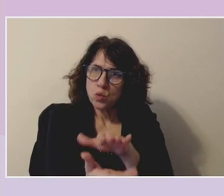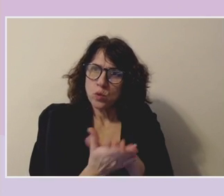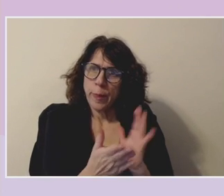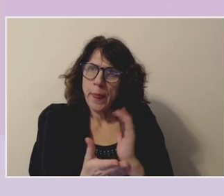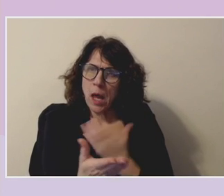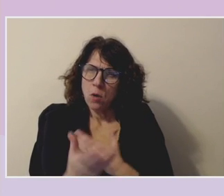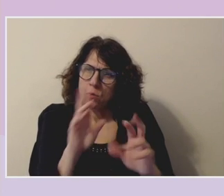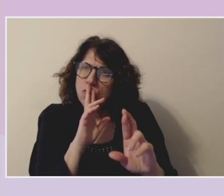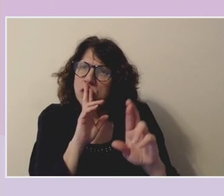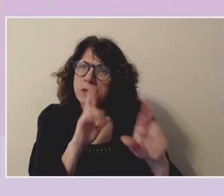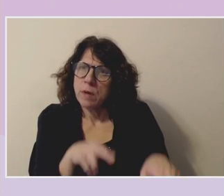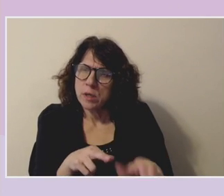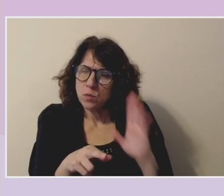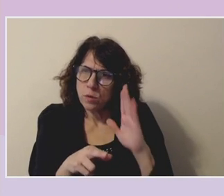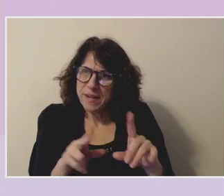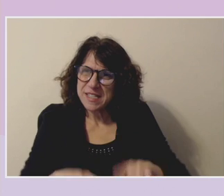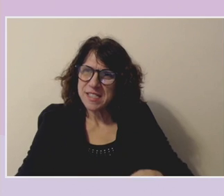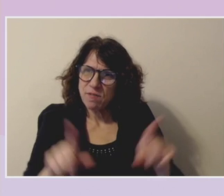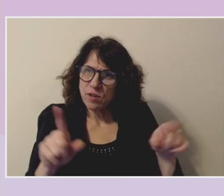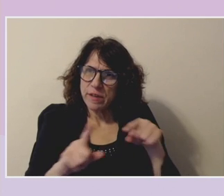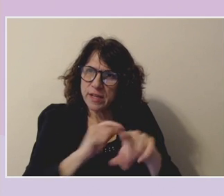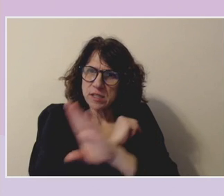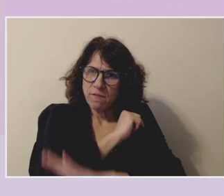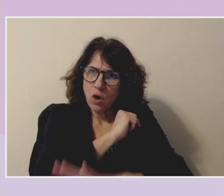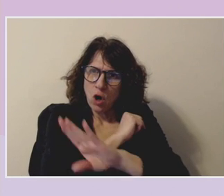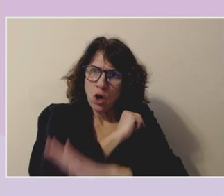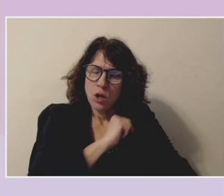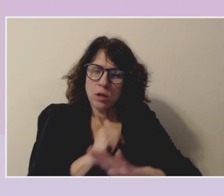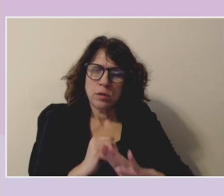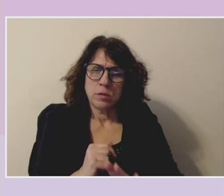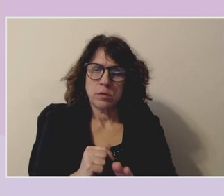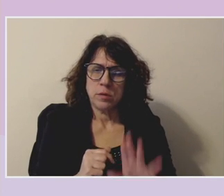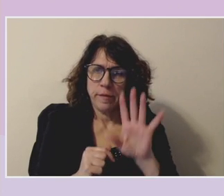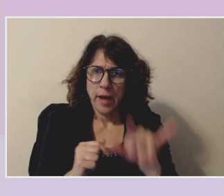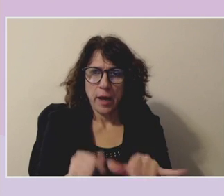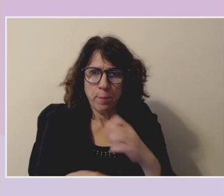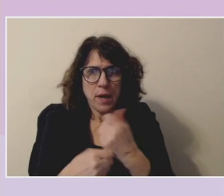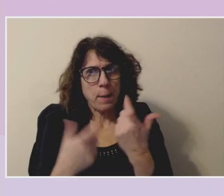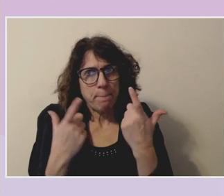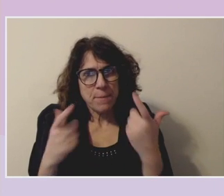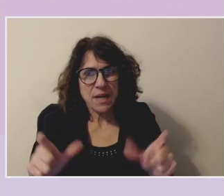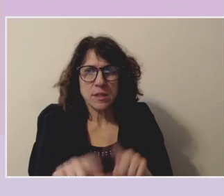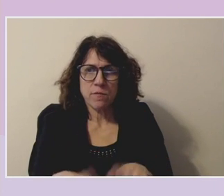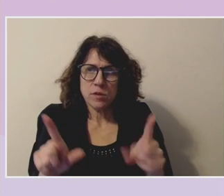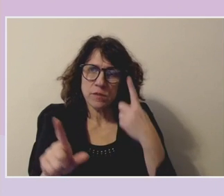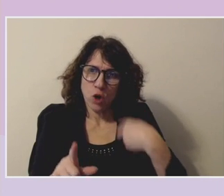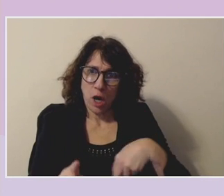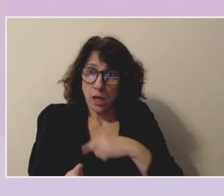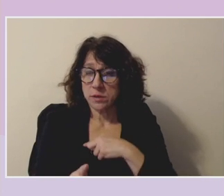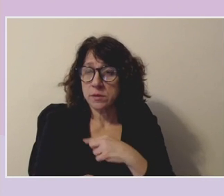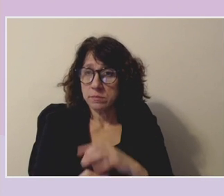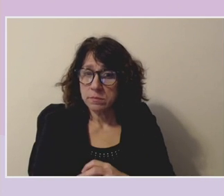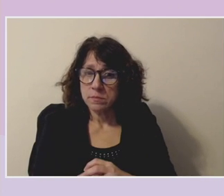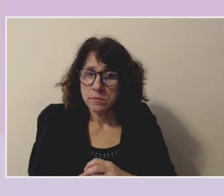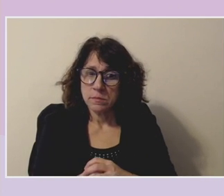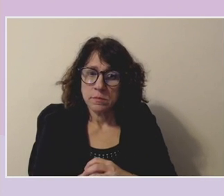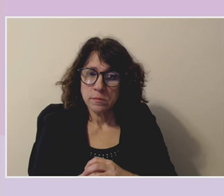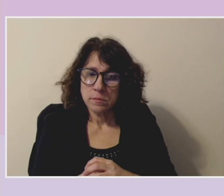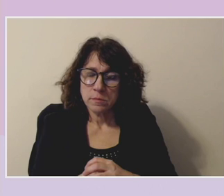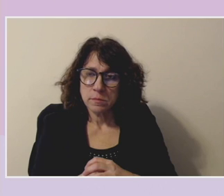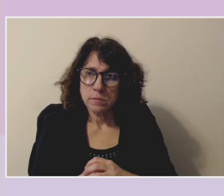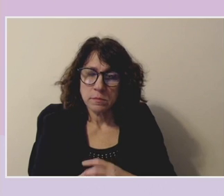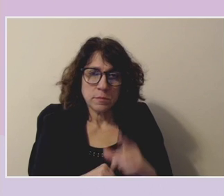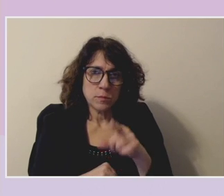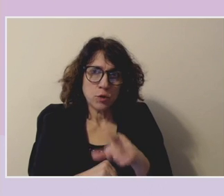much different this fall. So that really did make a huge difference for us. Thank you. You